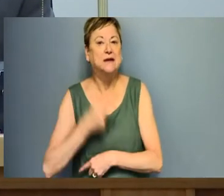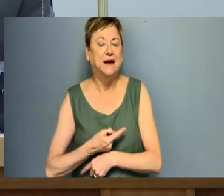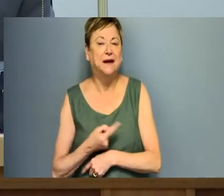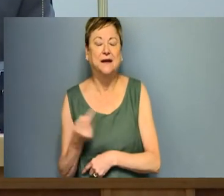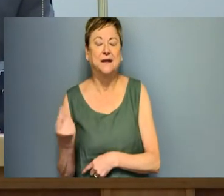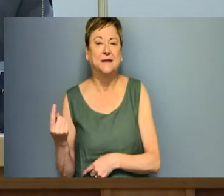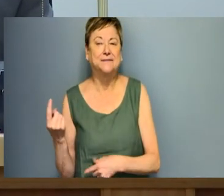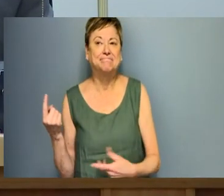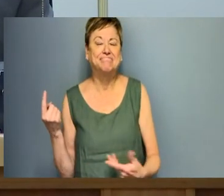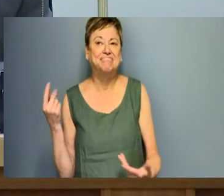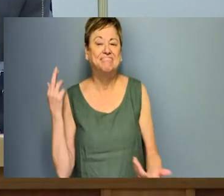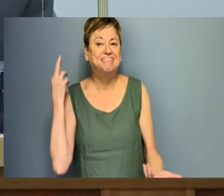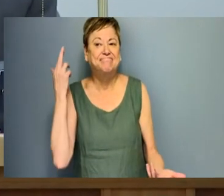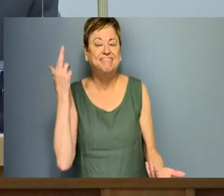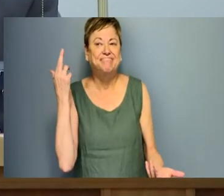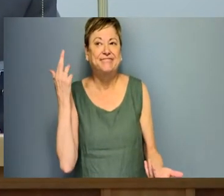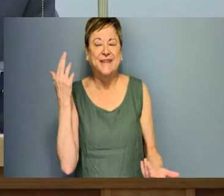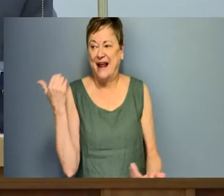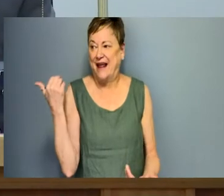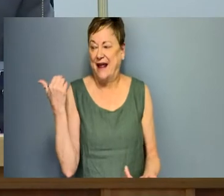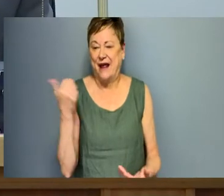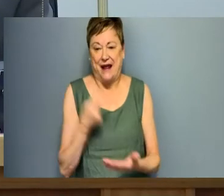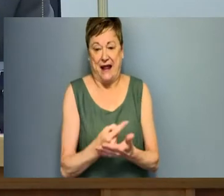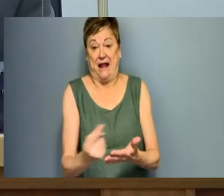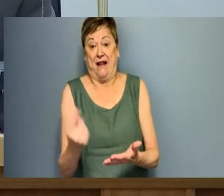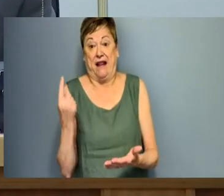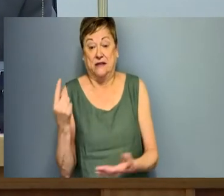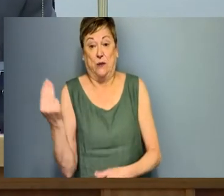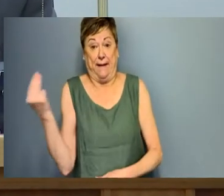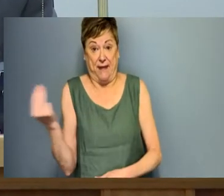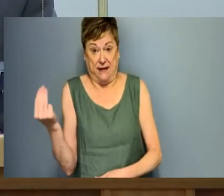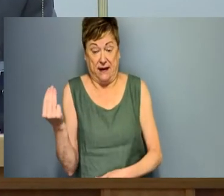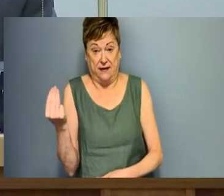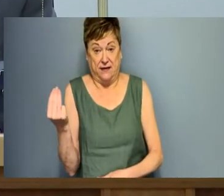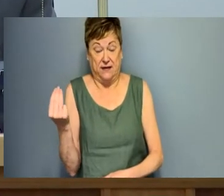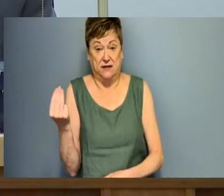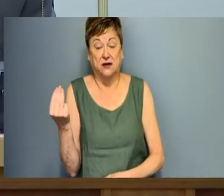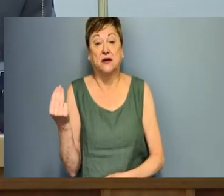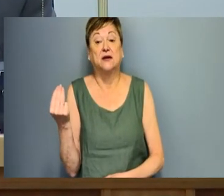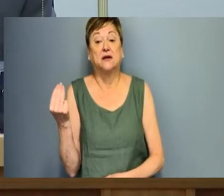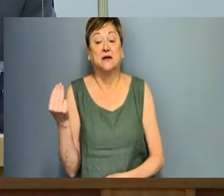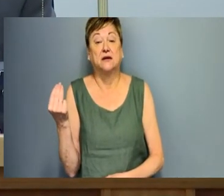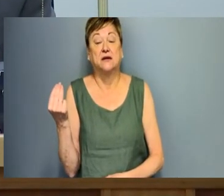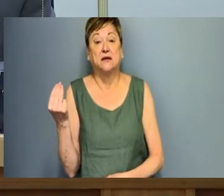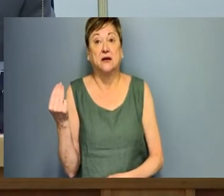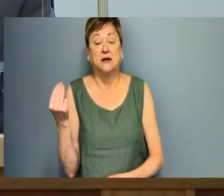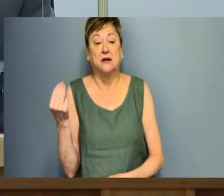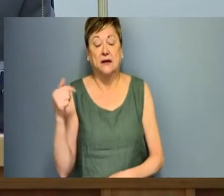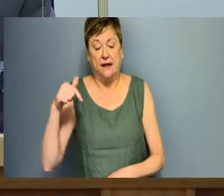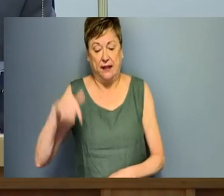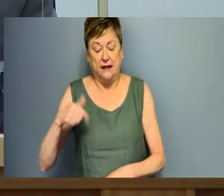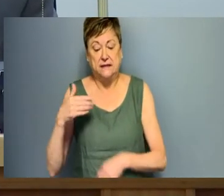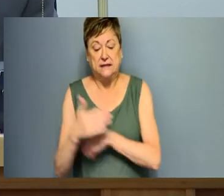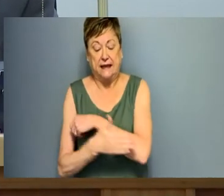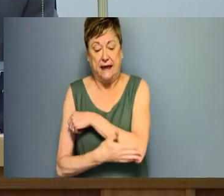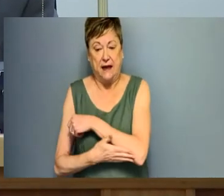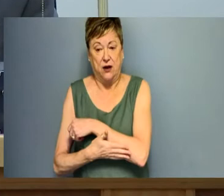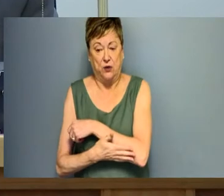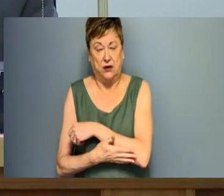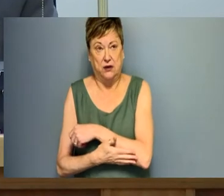because last Monday, the Monday before Memorial Day, this county had a chance